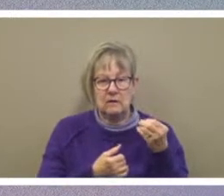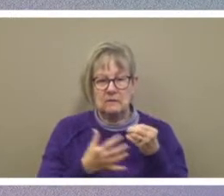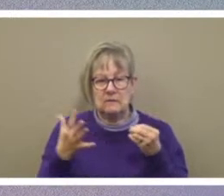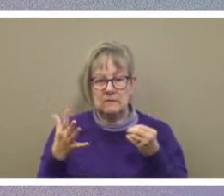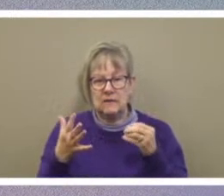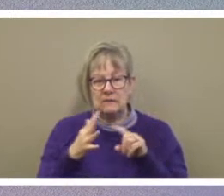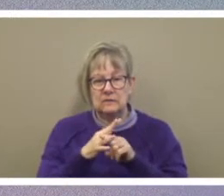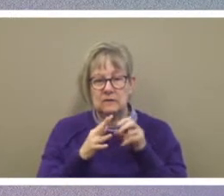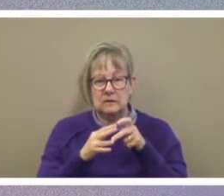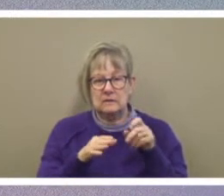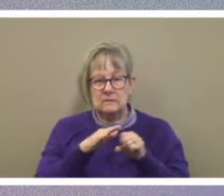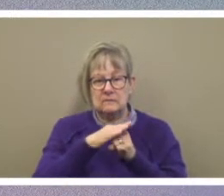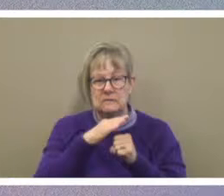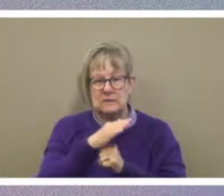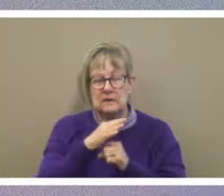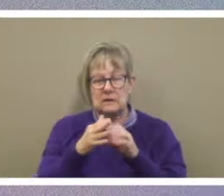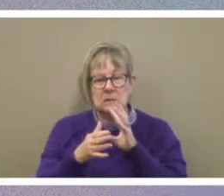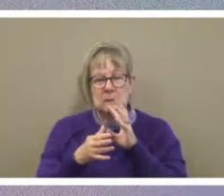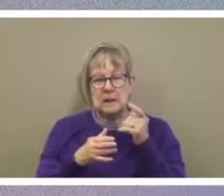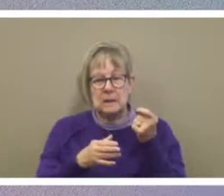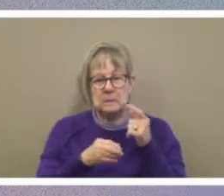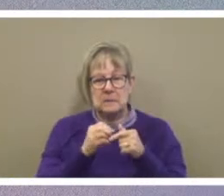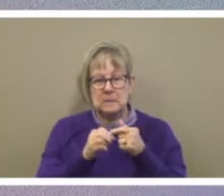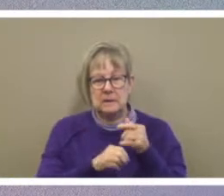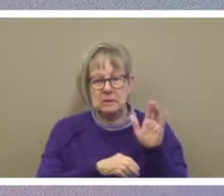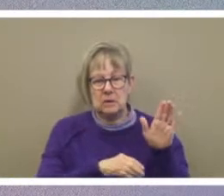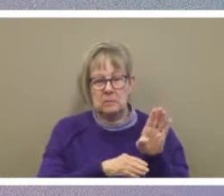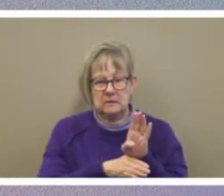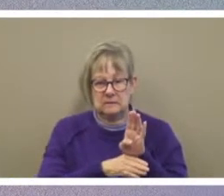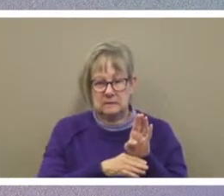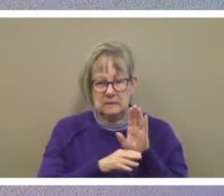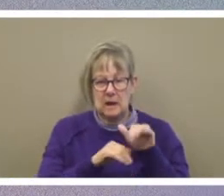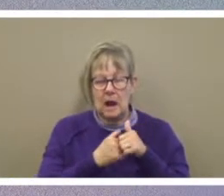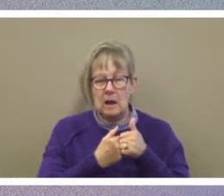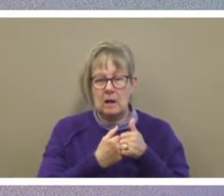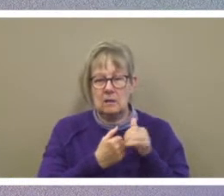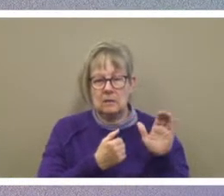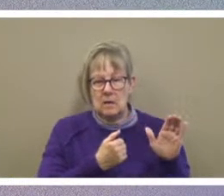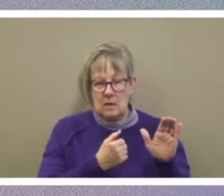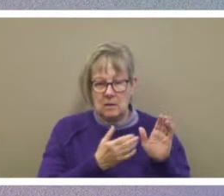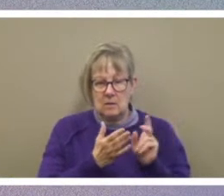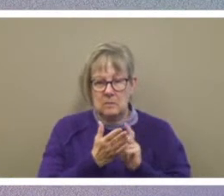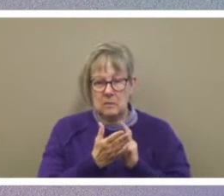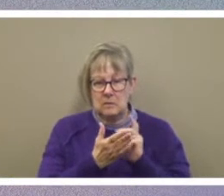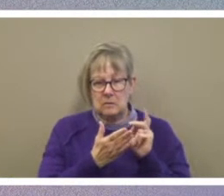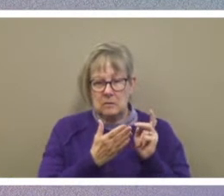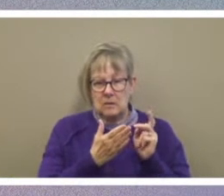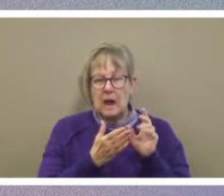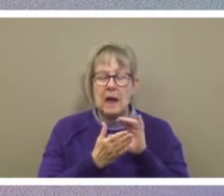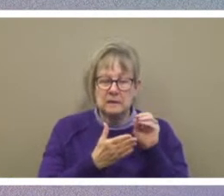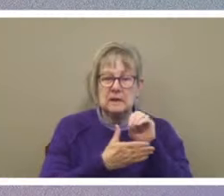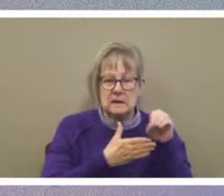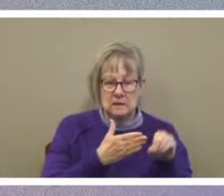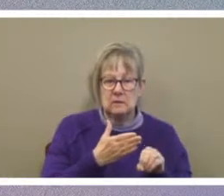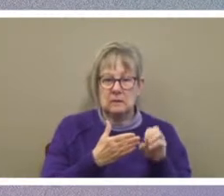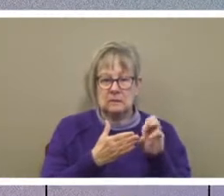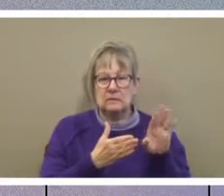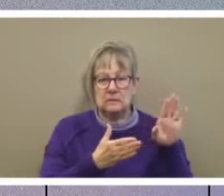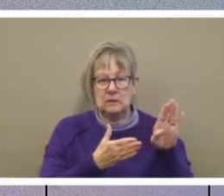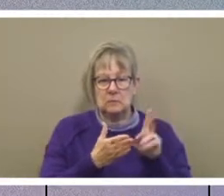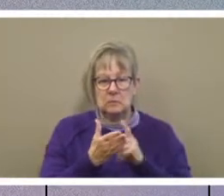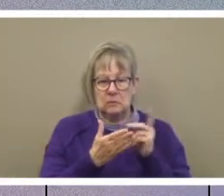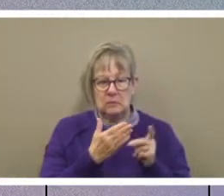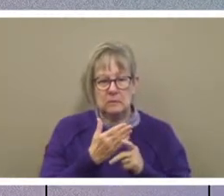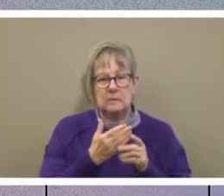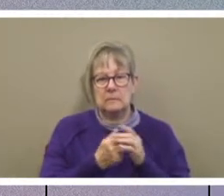to speak a little bit about what their startup is and how the program, what the outcomes of their participation in the program is.